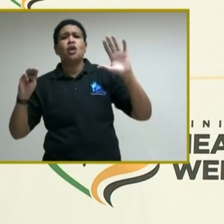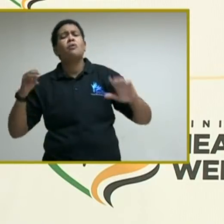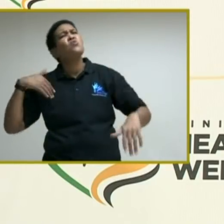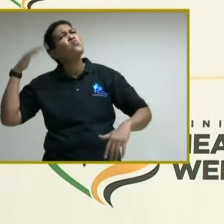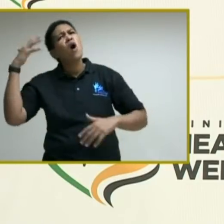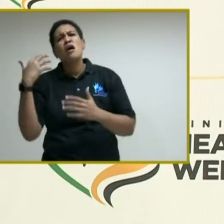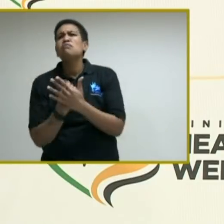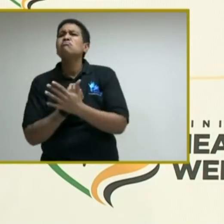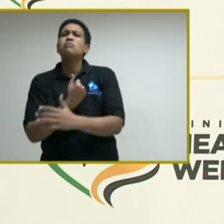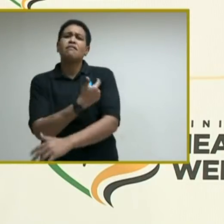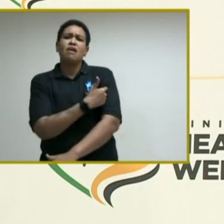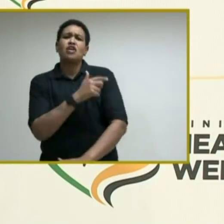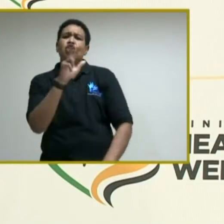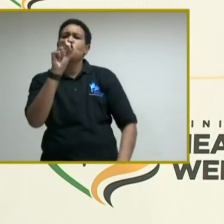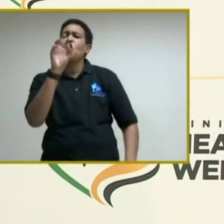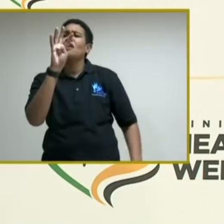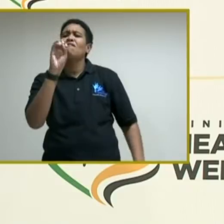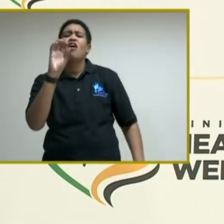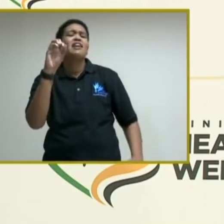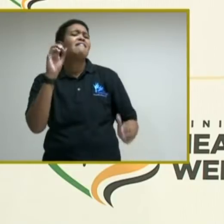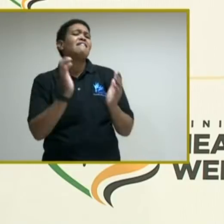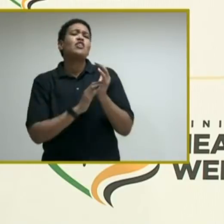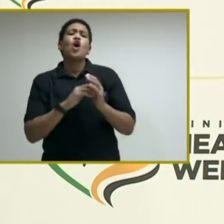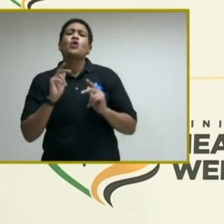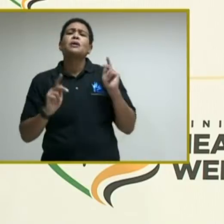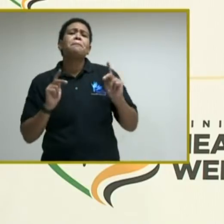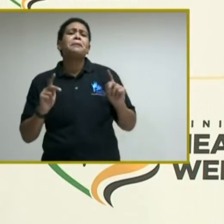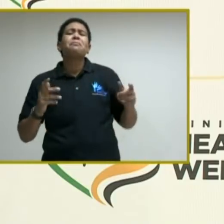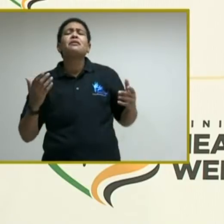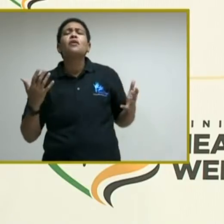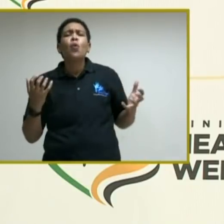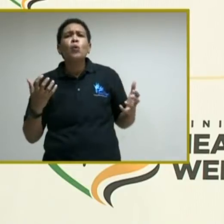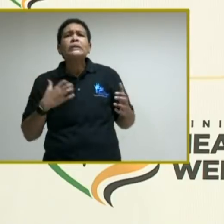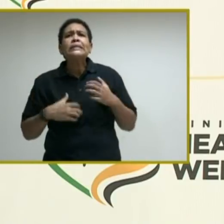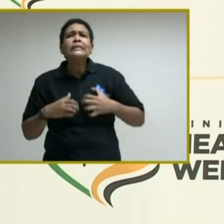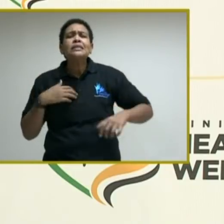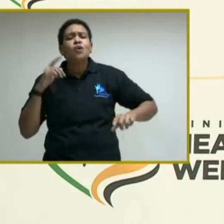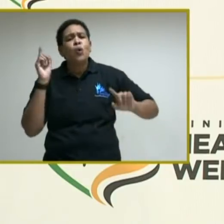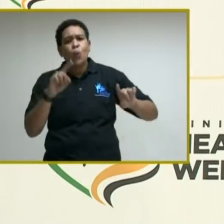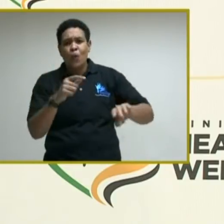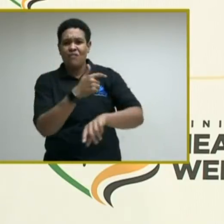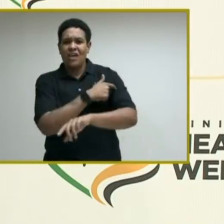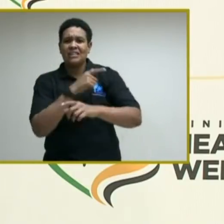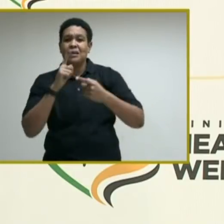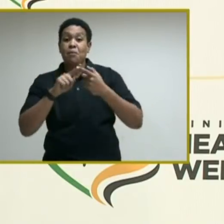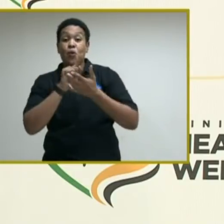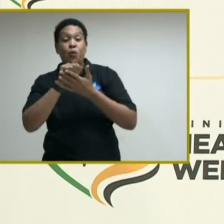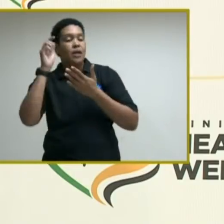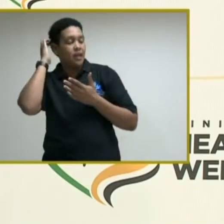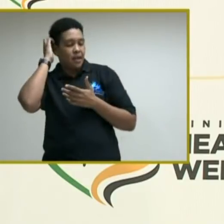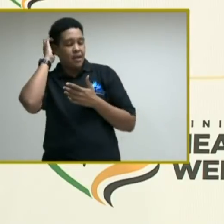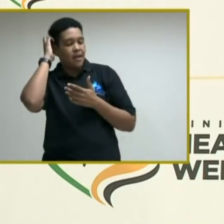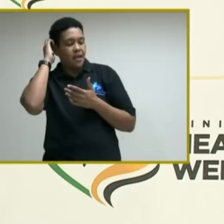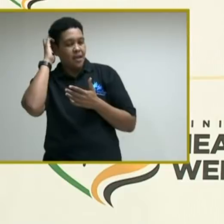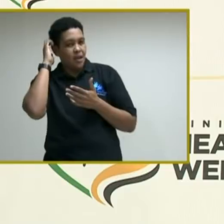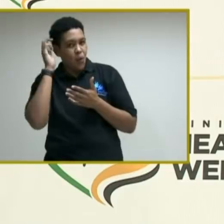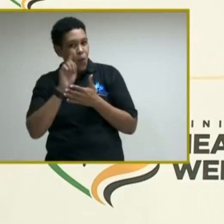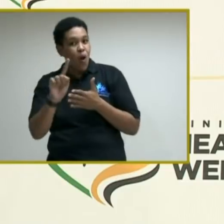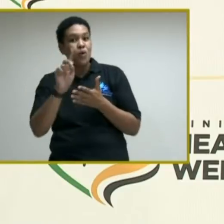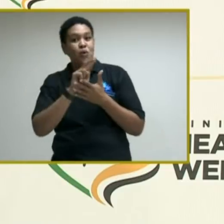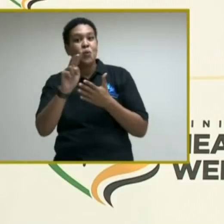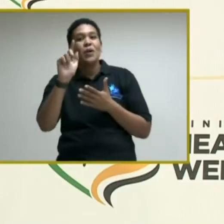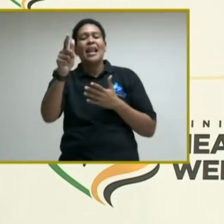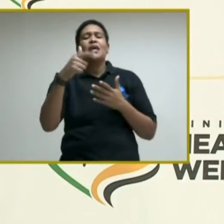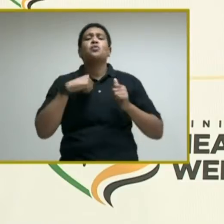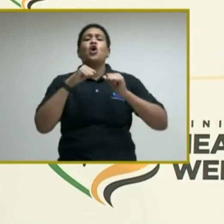put, 30, 40, 50,000 people getting vaccinated. And then the week after, let's continue